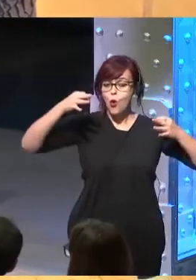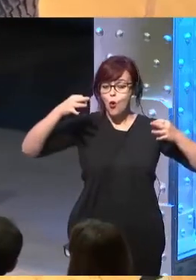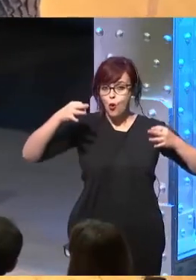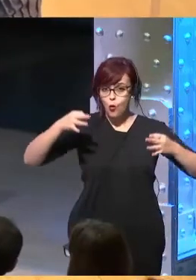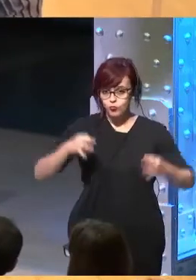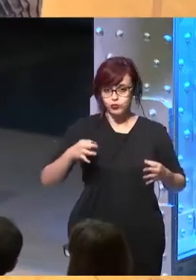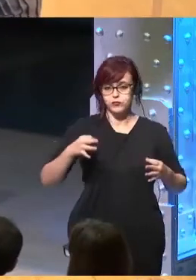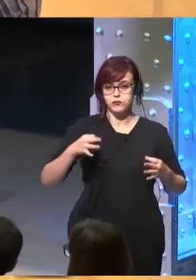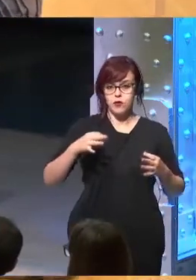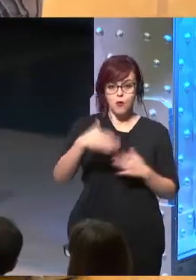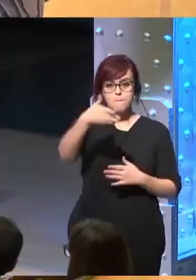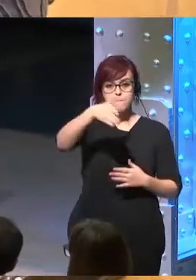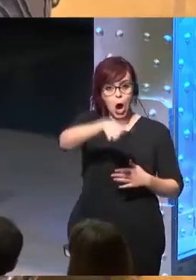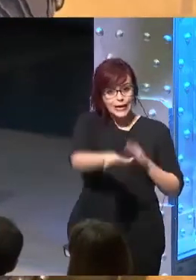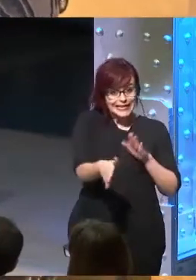on the pyre.